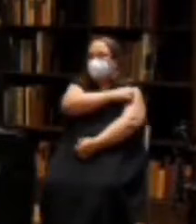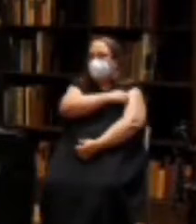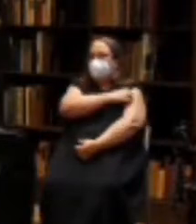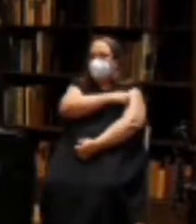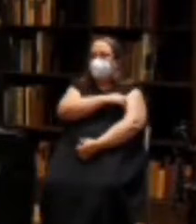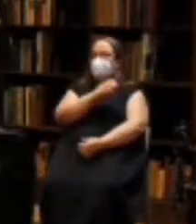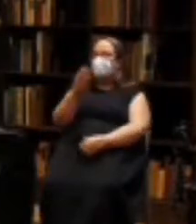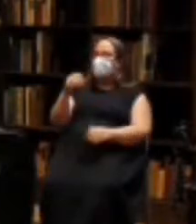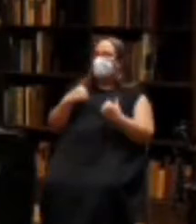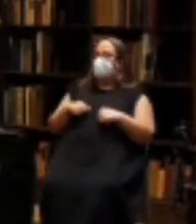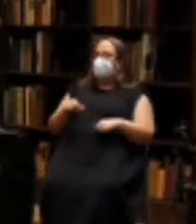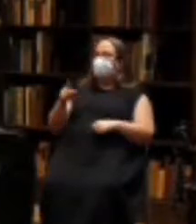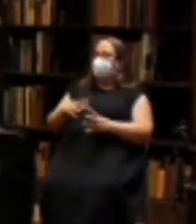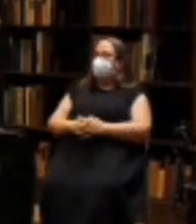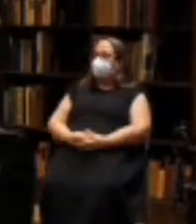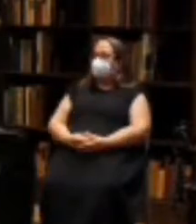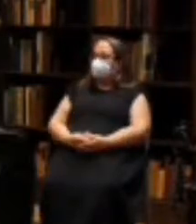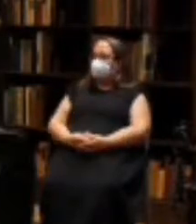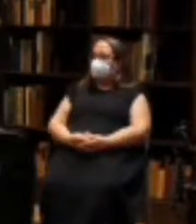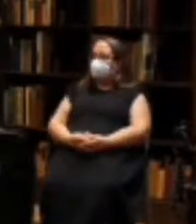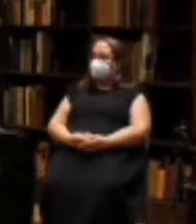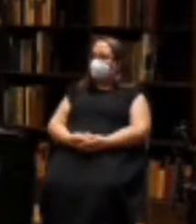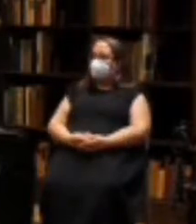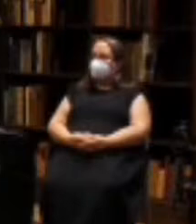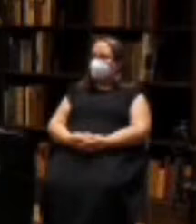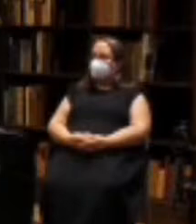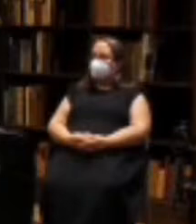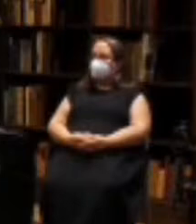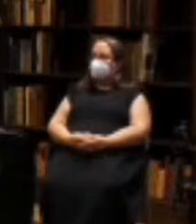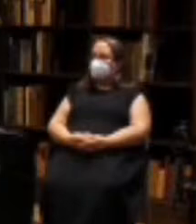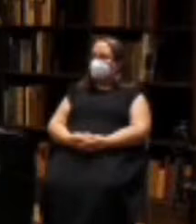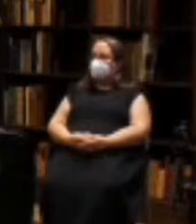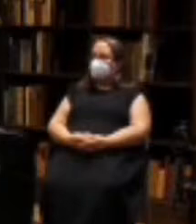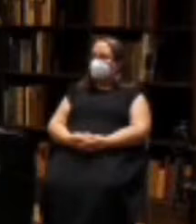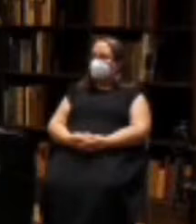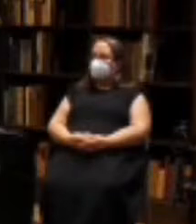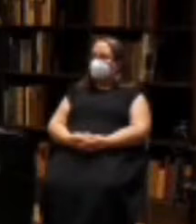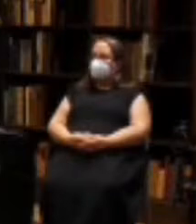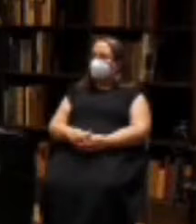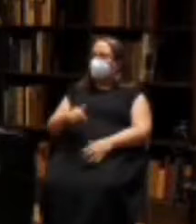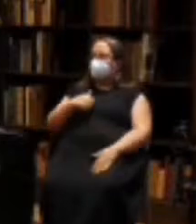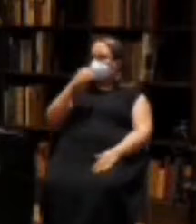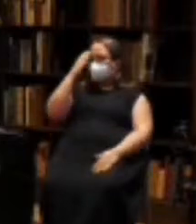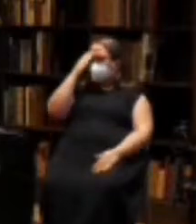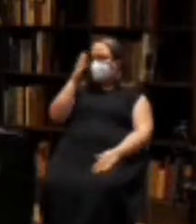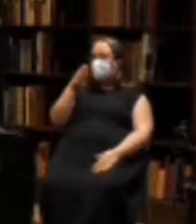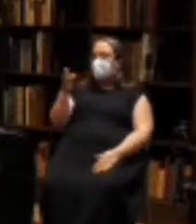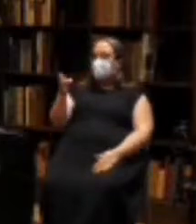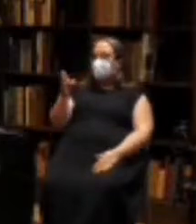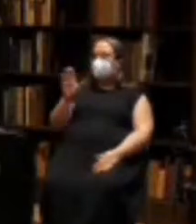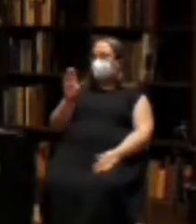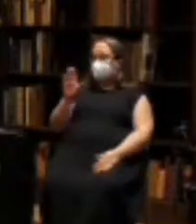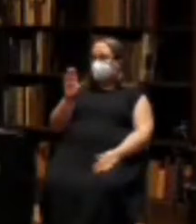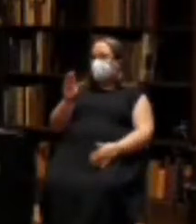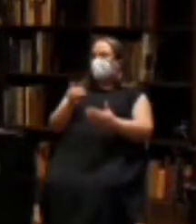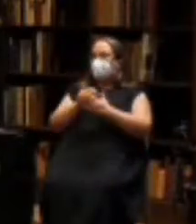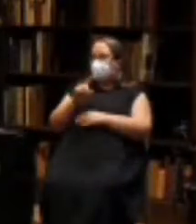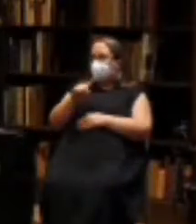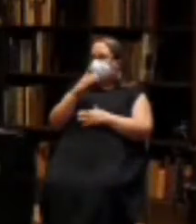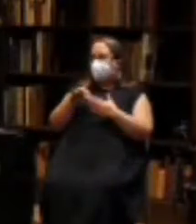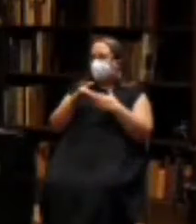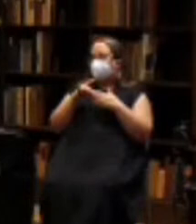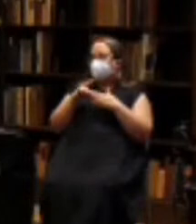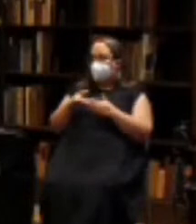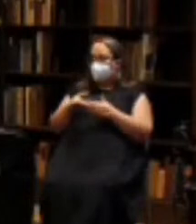Yeah. Yeah, you'll have to repeat this, but I noted that the Baltimore Beat, a new Black-led print